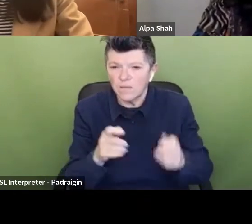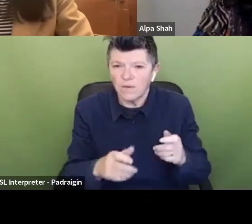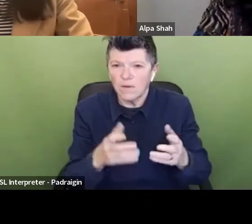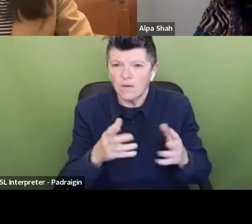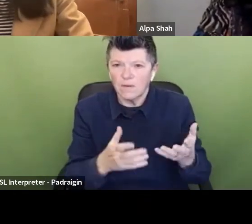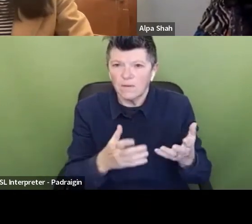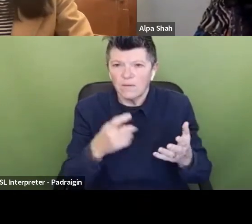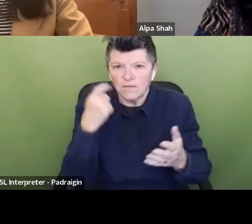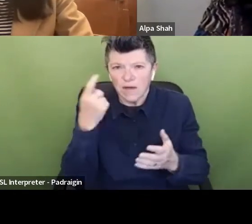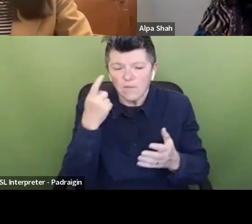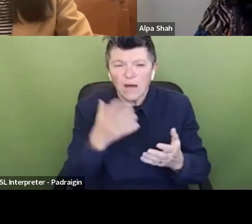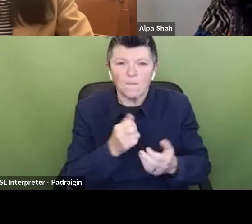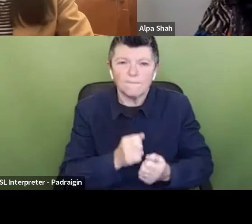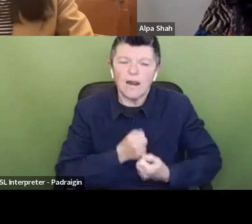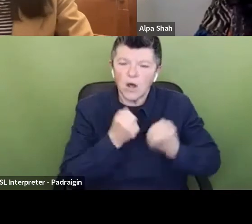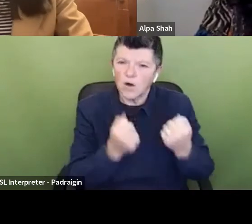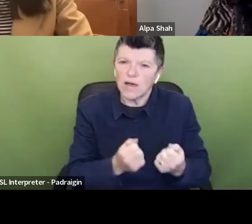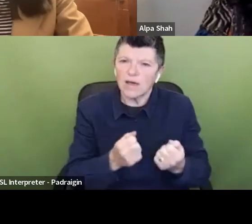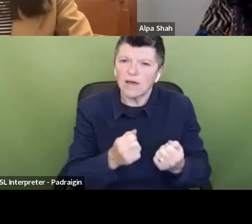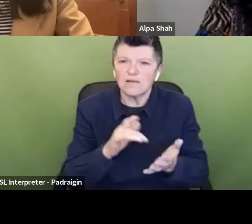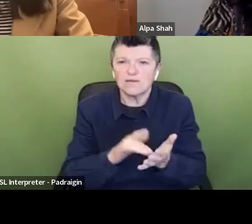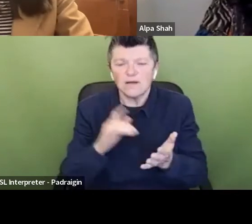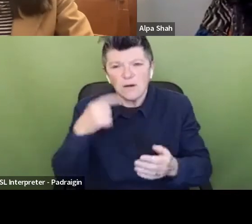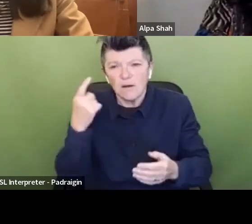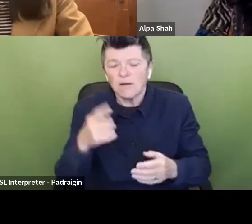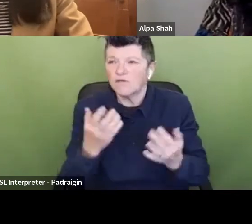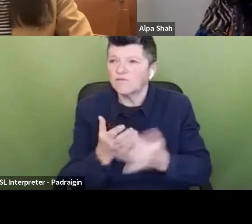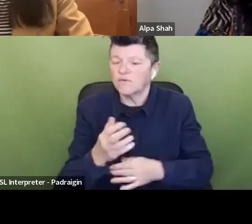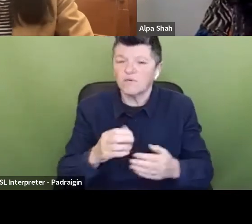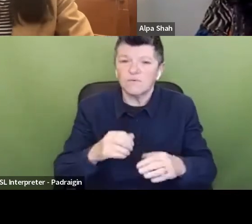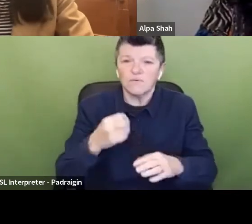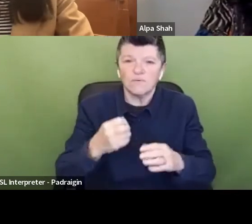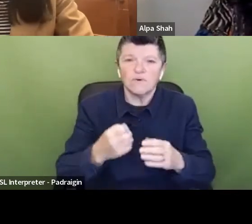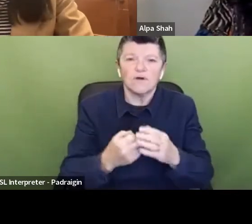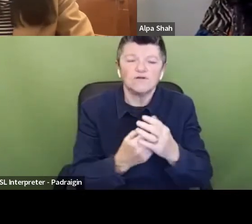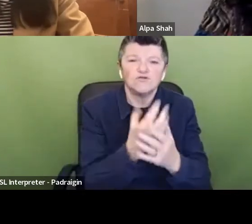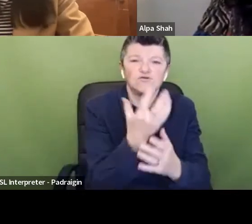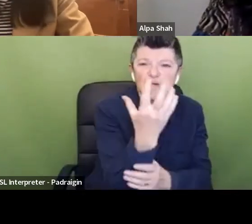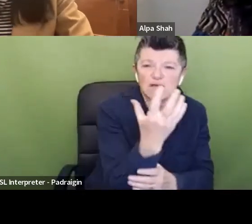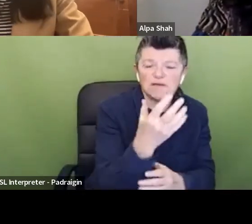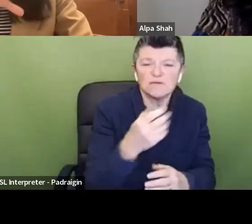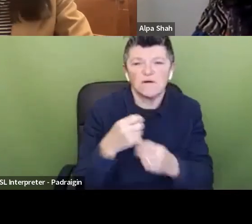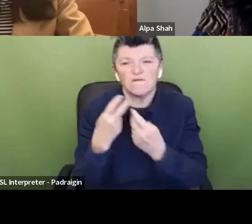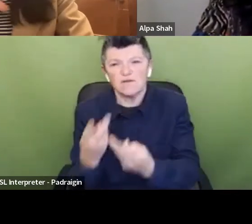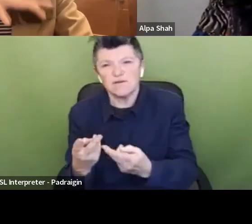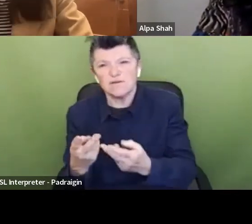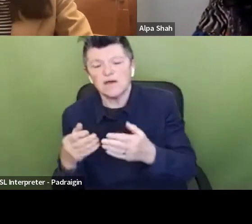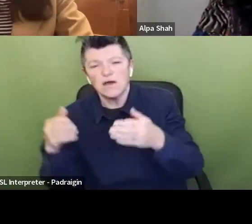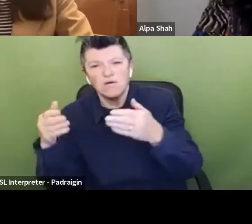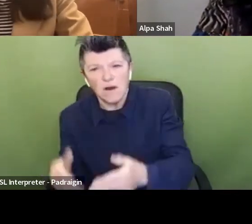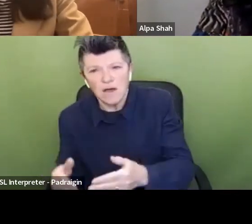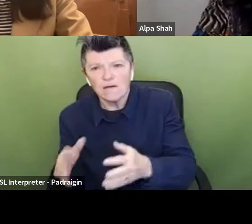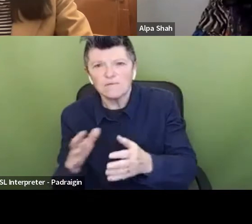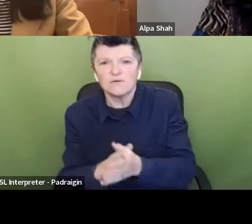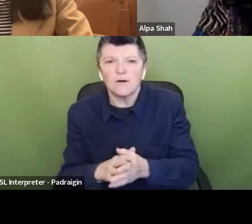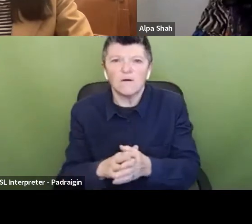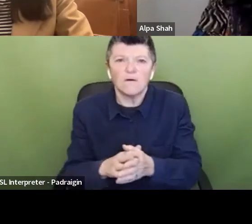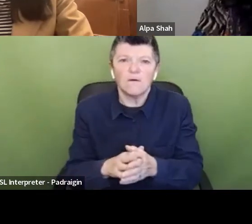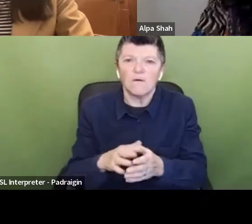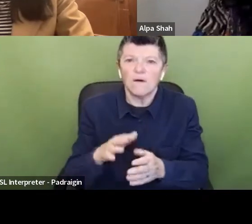And, this can be seen through the planting of trees or the visiting of graves or family trees that were drawn across my two